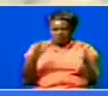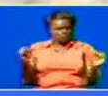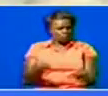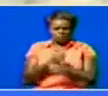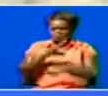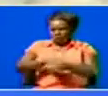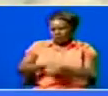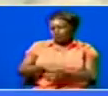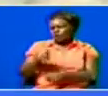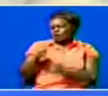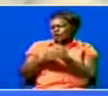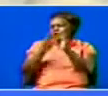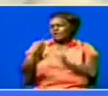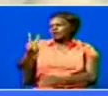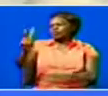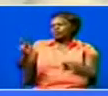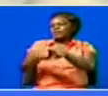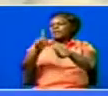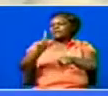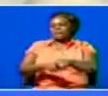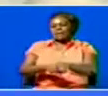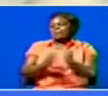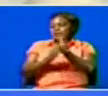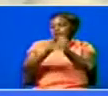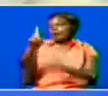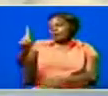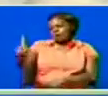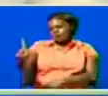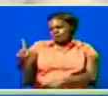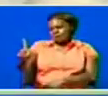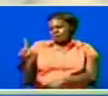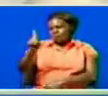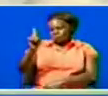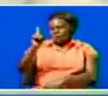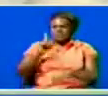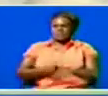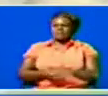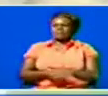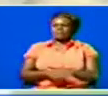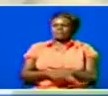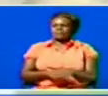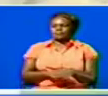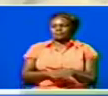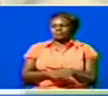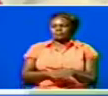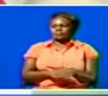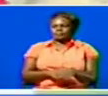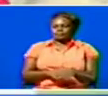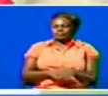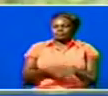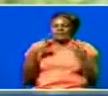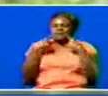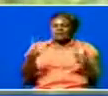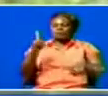kupata viongozi wawili wakati moja. Kiongozi ni mmoja tu kwa wakati ambayo imewekwa na